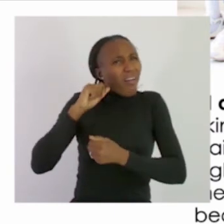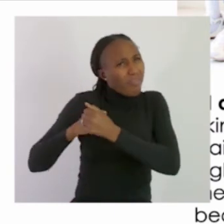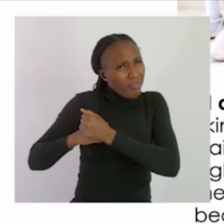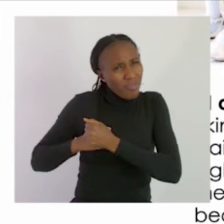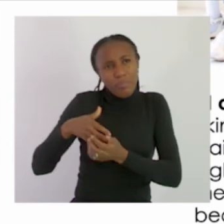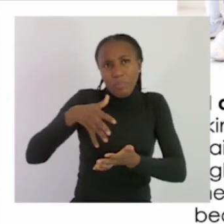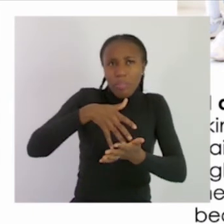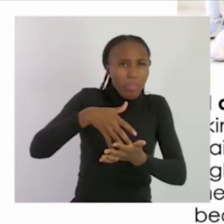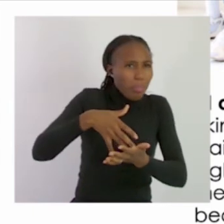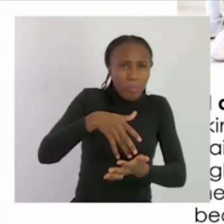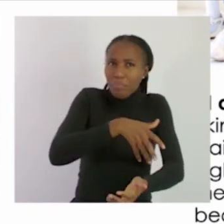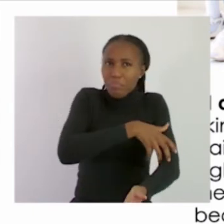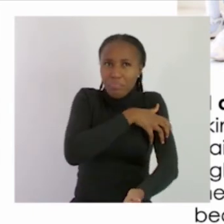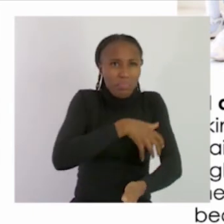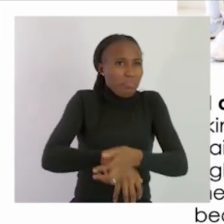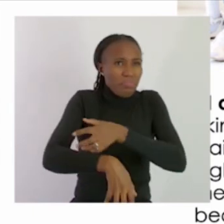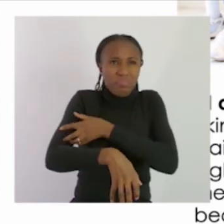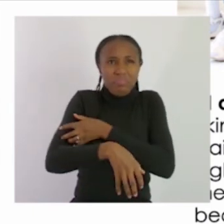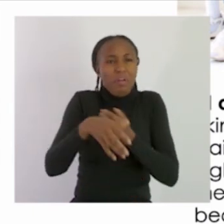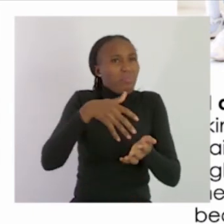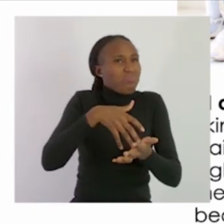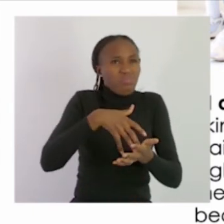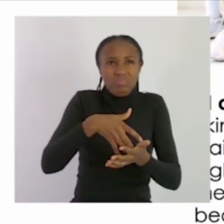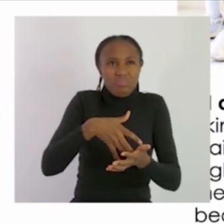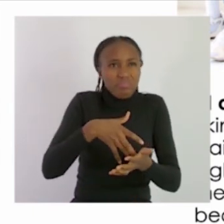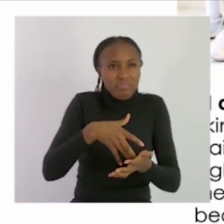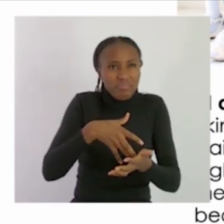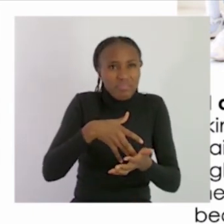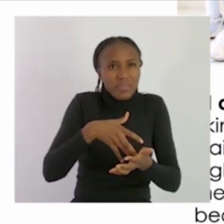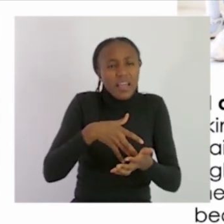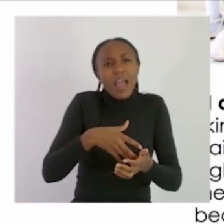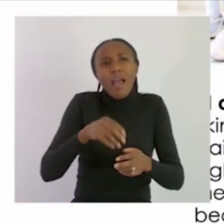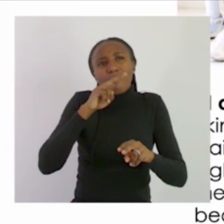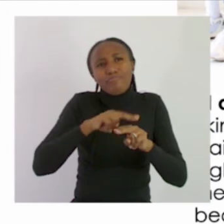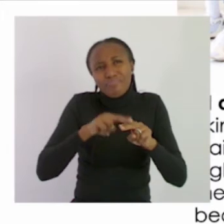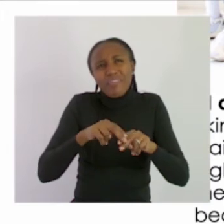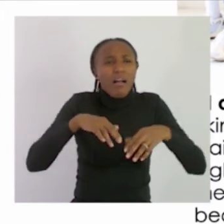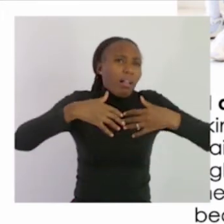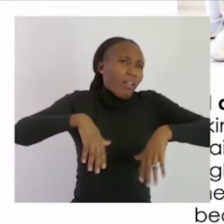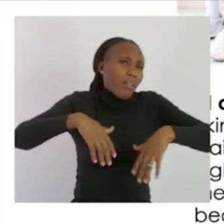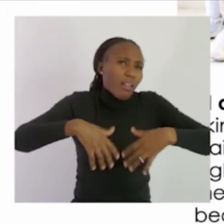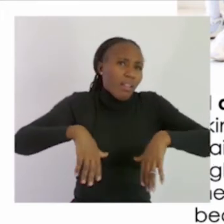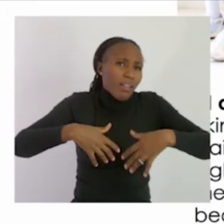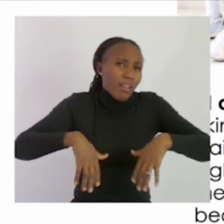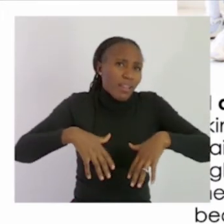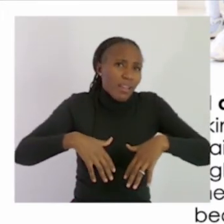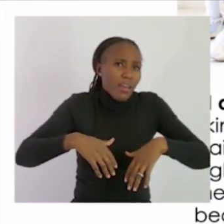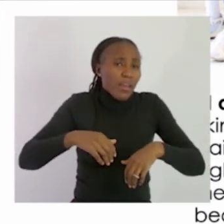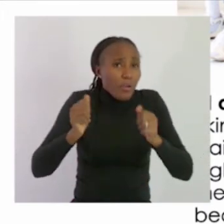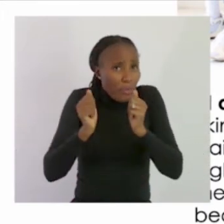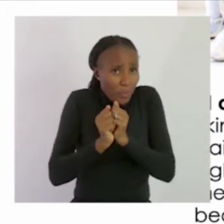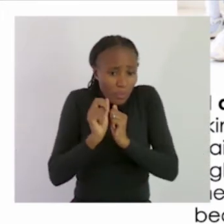teenagers, adults, and the rest of the people. And they become tired so easily. When you walk at distance with your grandmother,